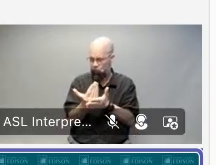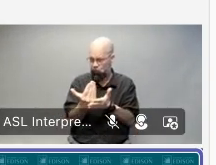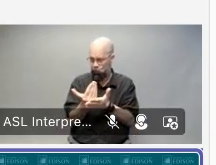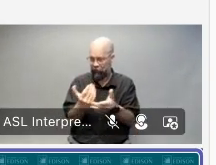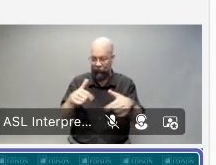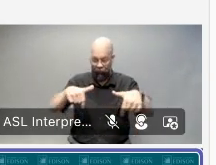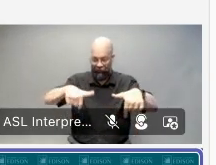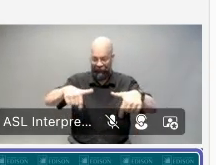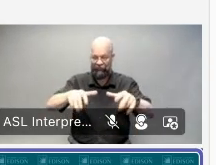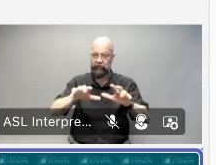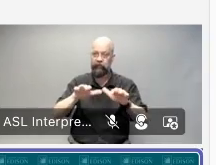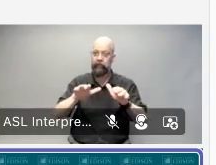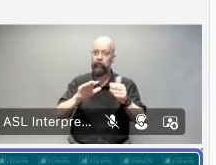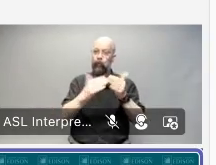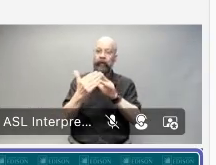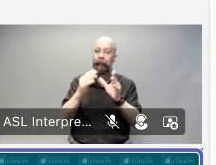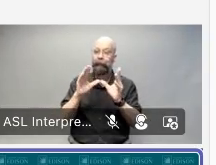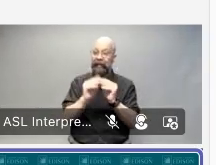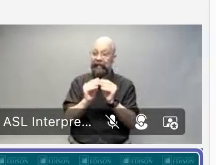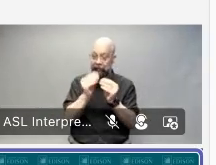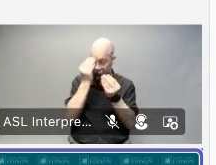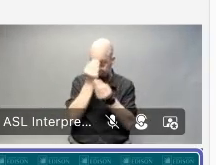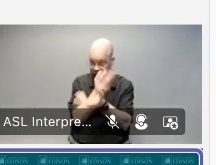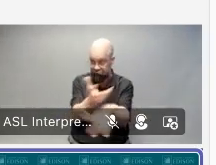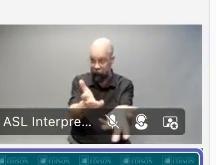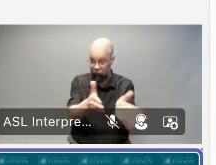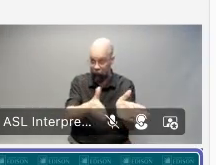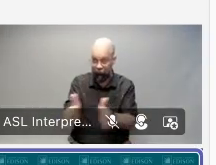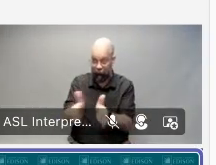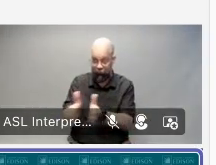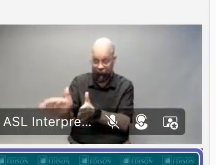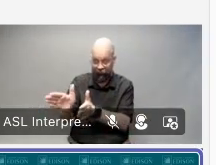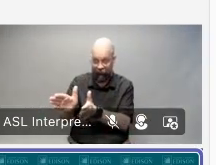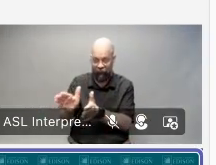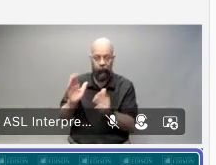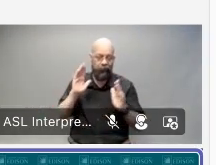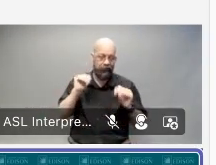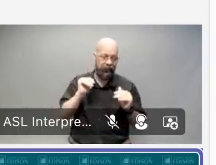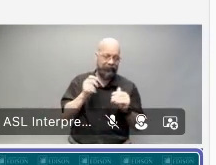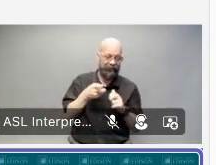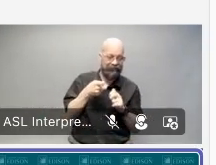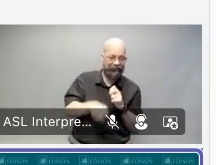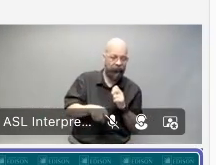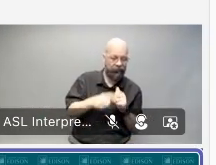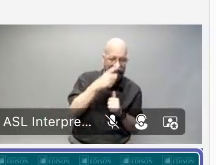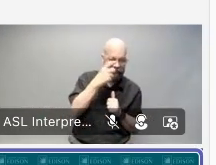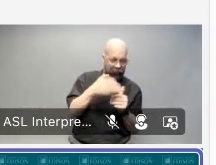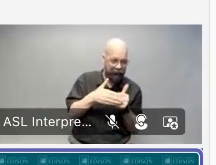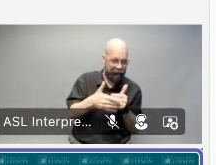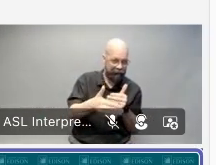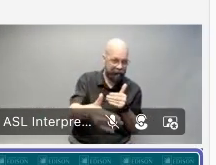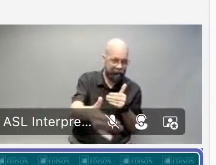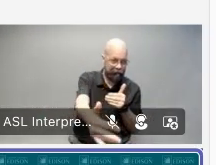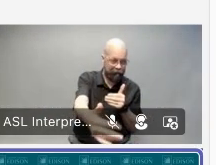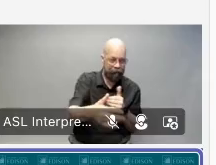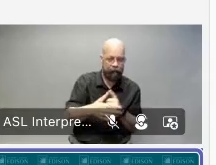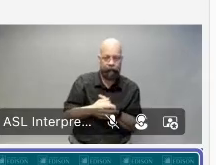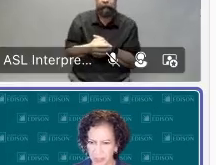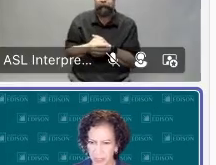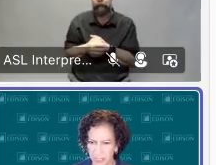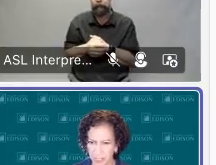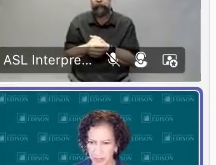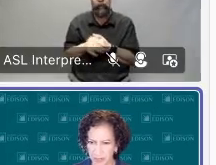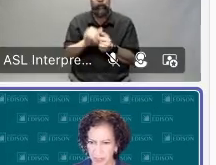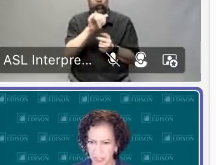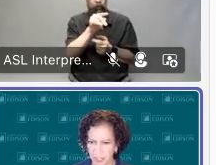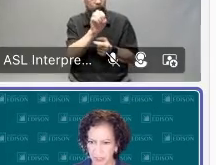these community meetings, to make sure everyone is prepared, given that we expect a difficult summer ahead as it relates to the weather. So Jude, do you want to